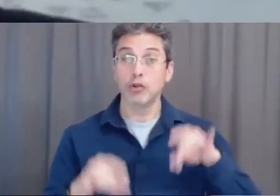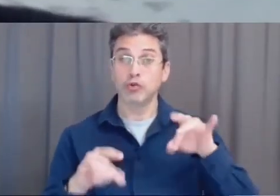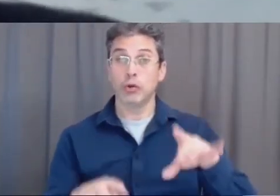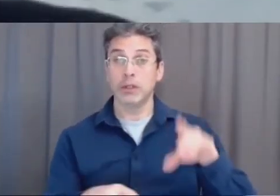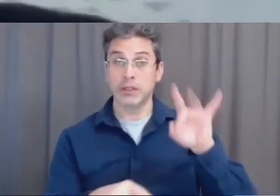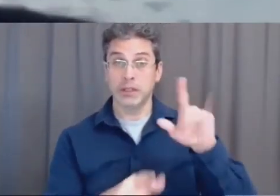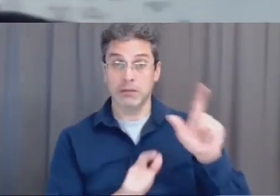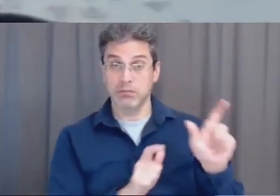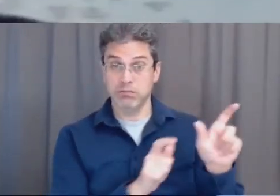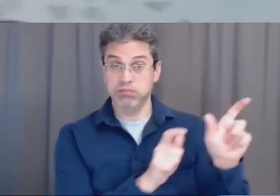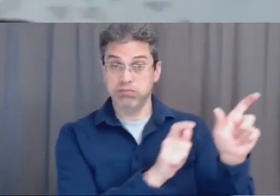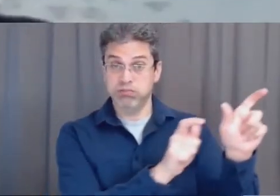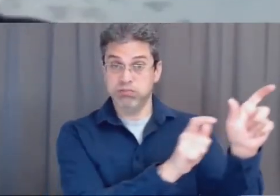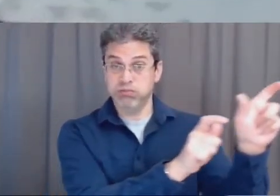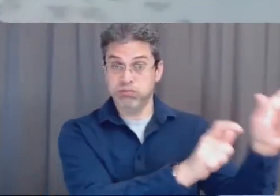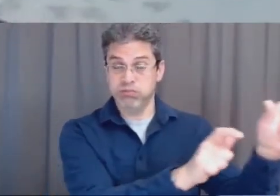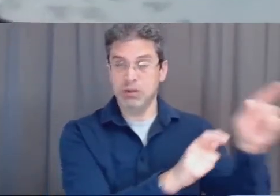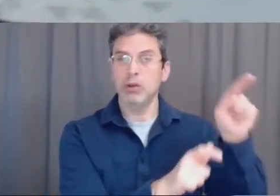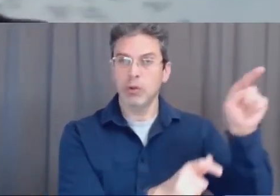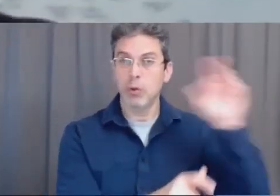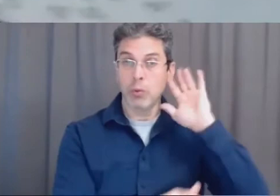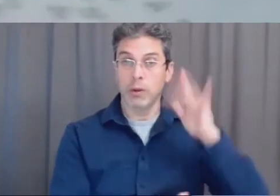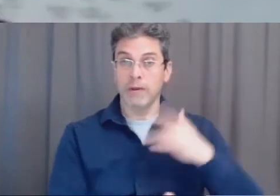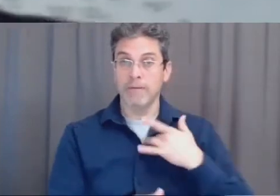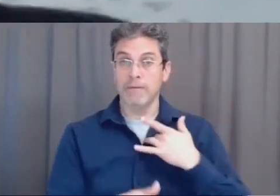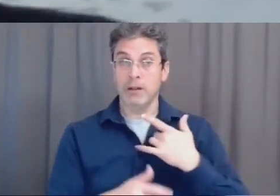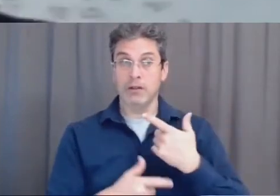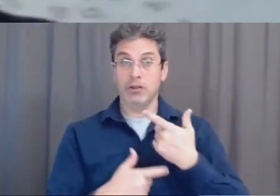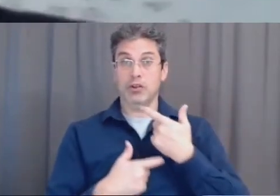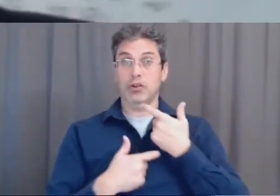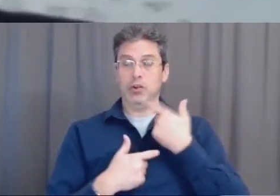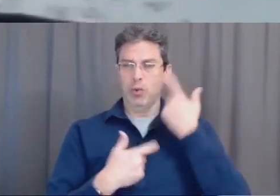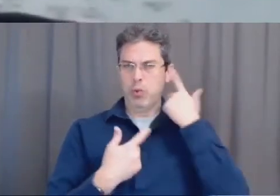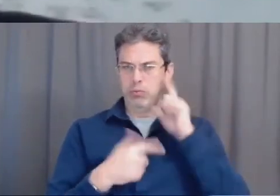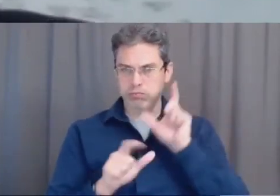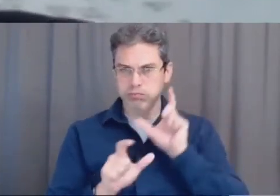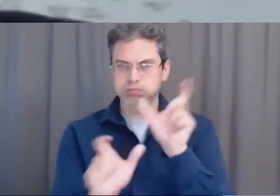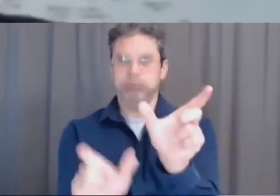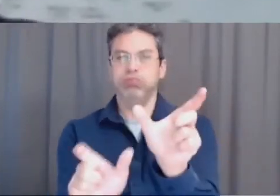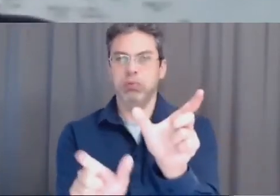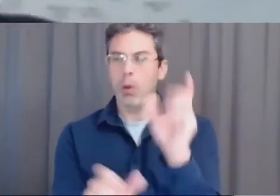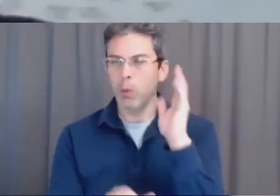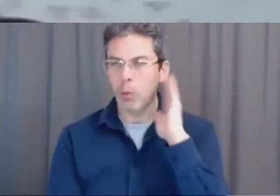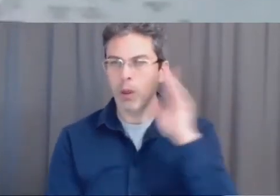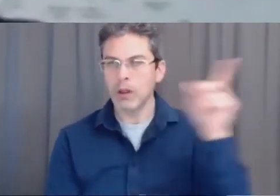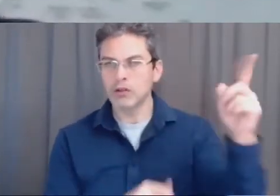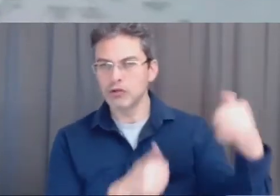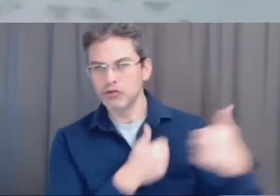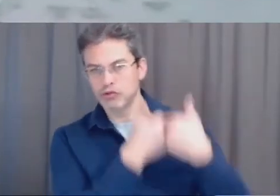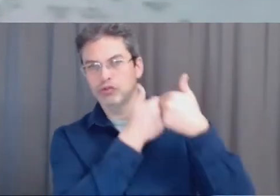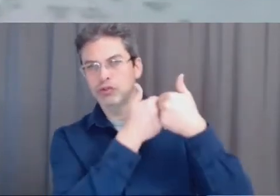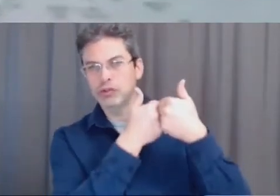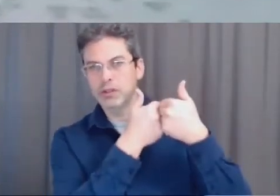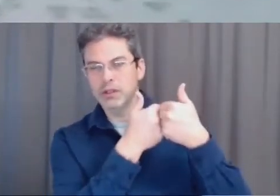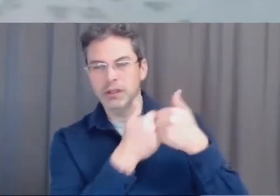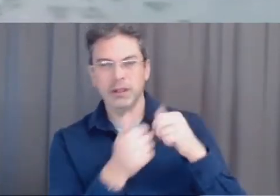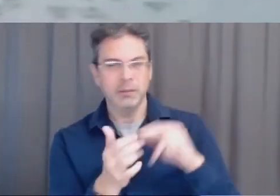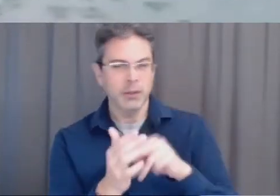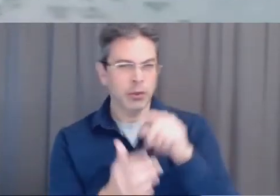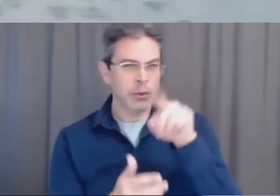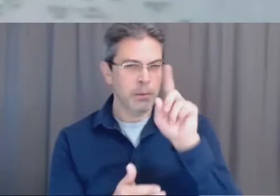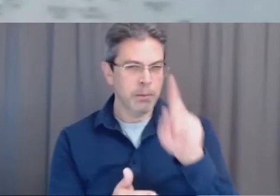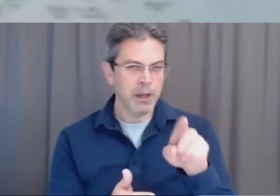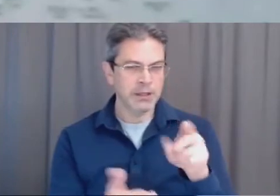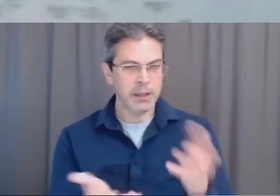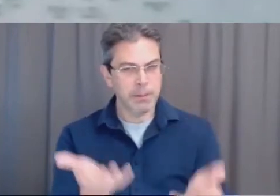will, they will feel cornered and push back hard. So I think, it's a very delicate balance, but I think the